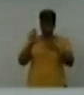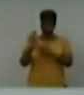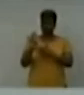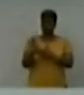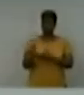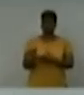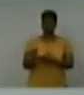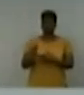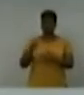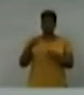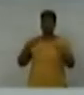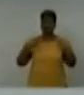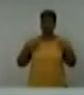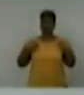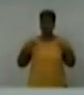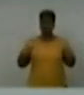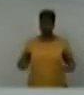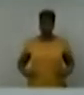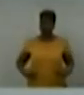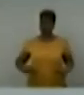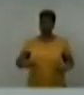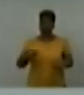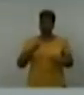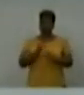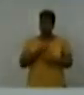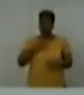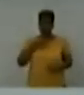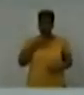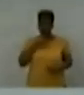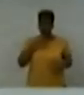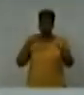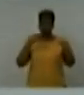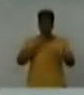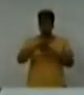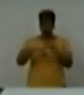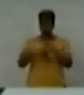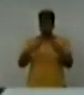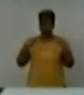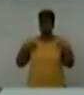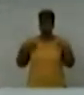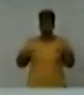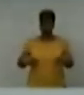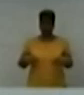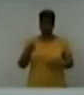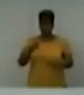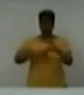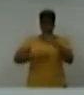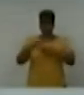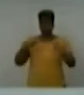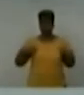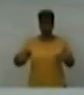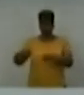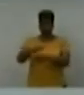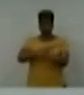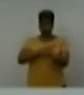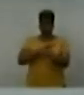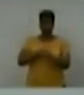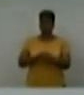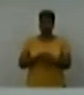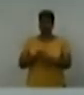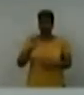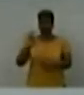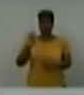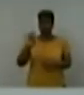health sector, which are geared towards ensuring universal health coverage. Eighth, the intended